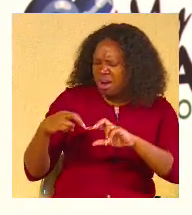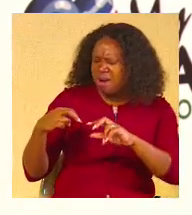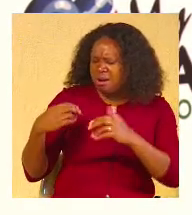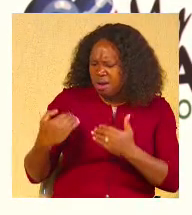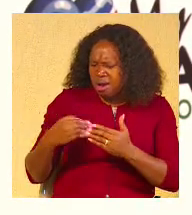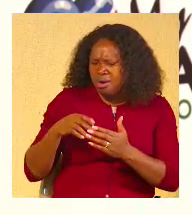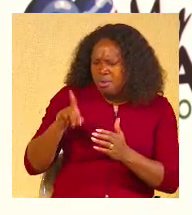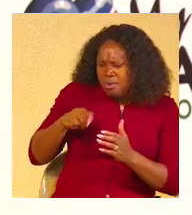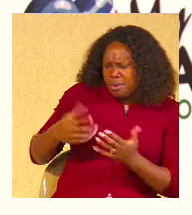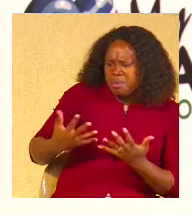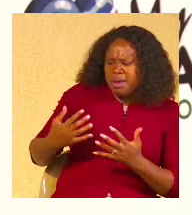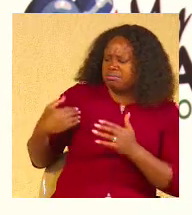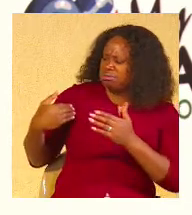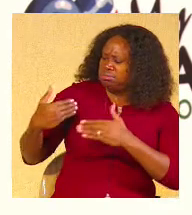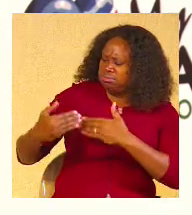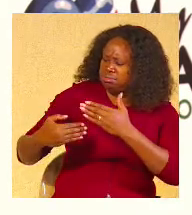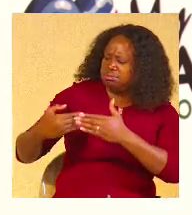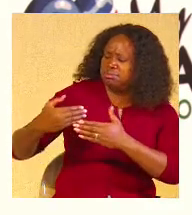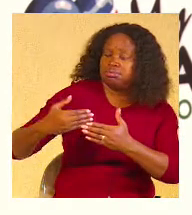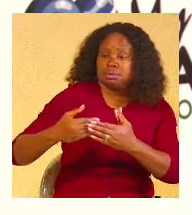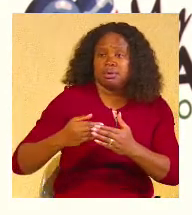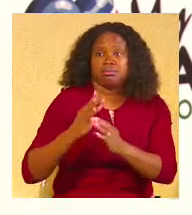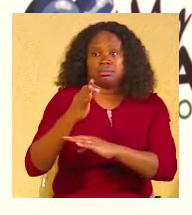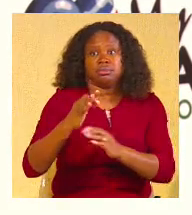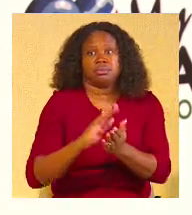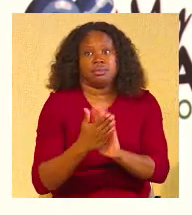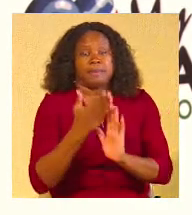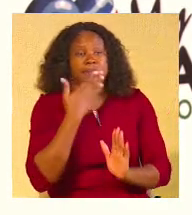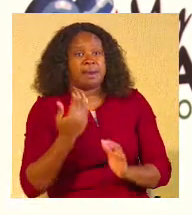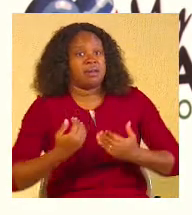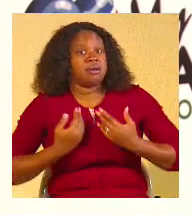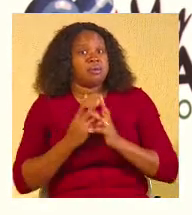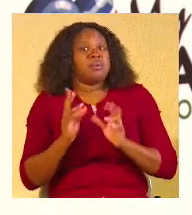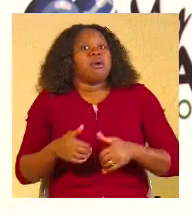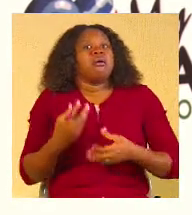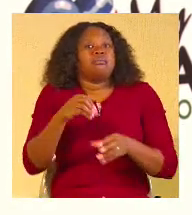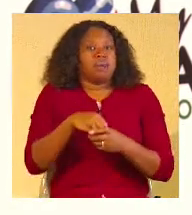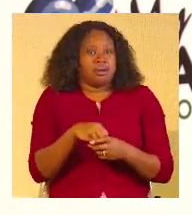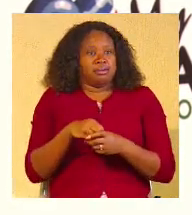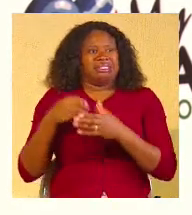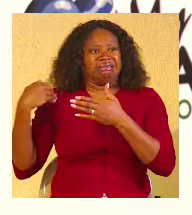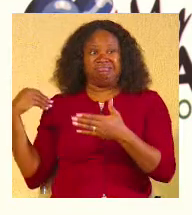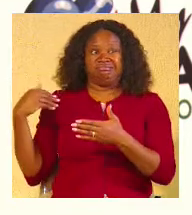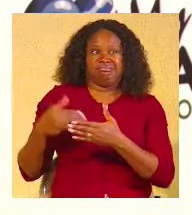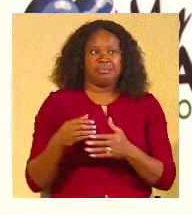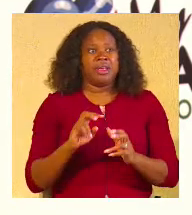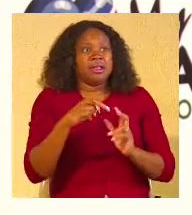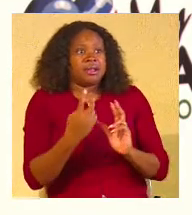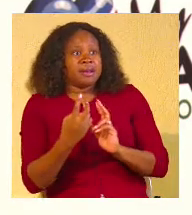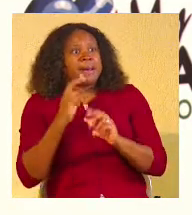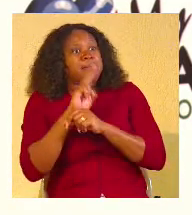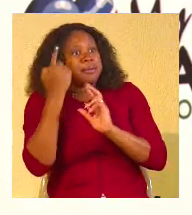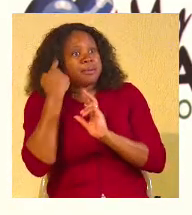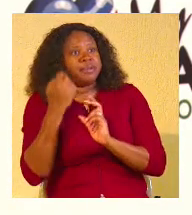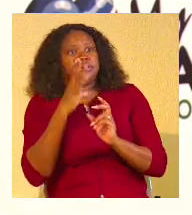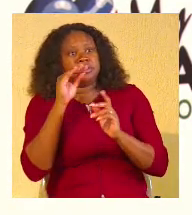have failed. This is where there are still gaps. And as young people, how can we come on board? And our Deputy Minister is talking about